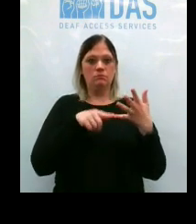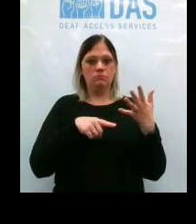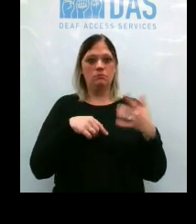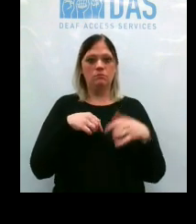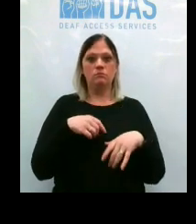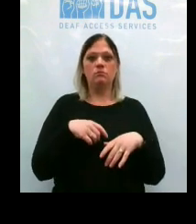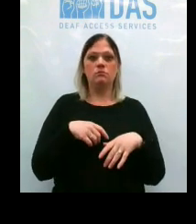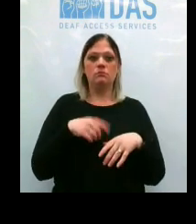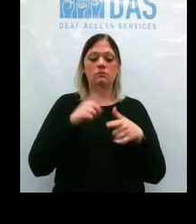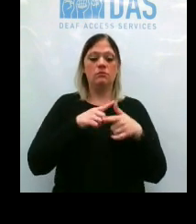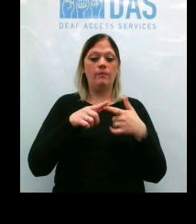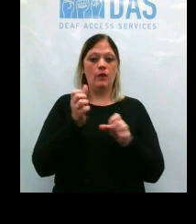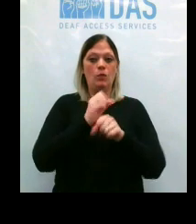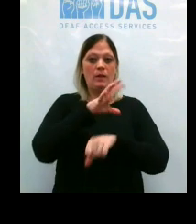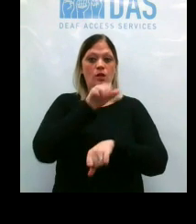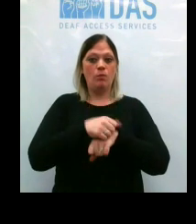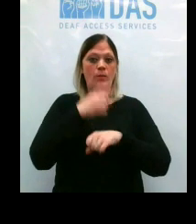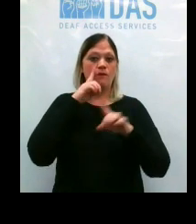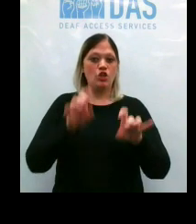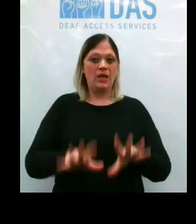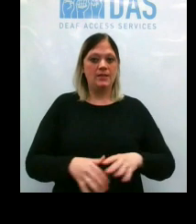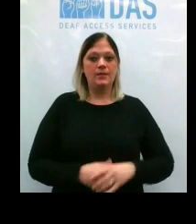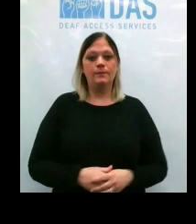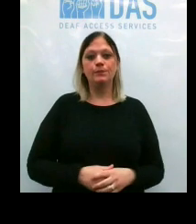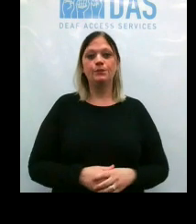can set up an appointment for a test.